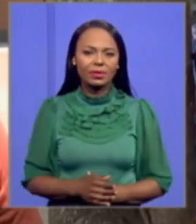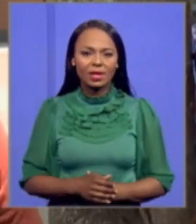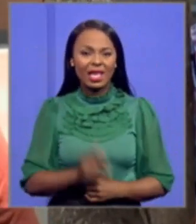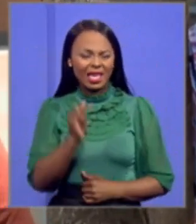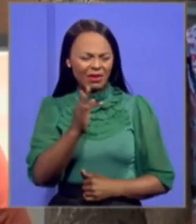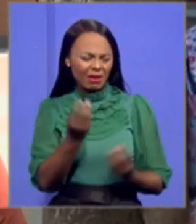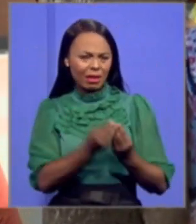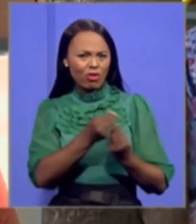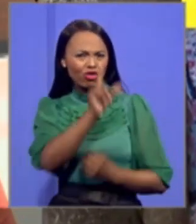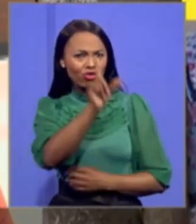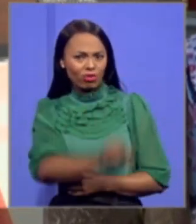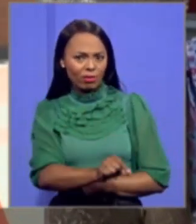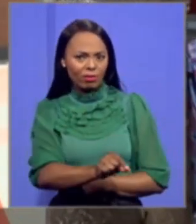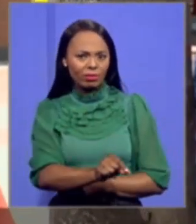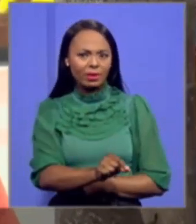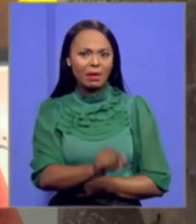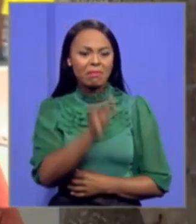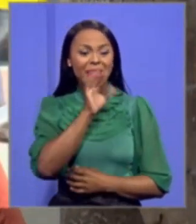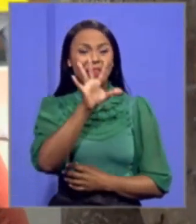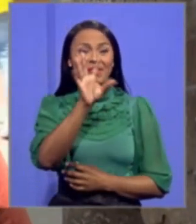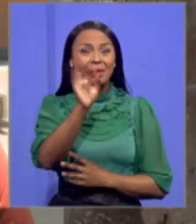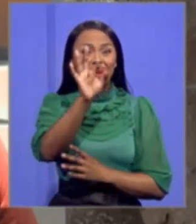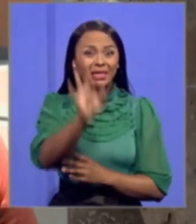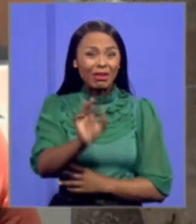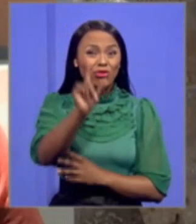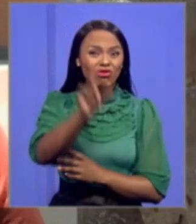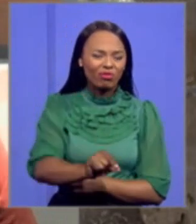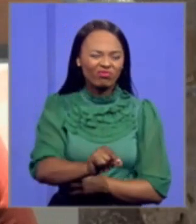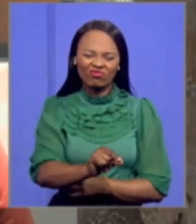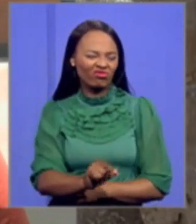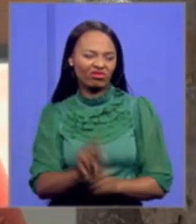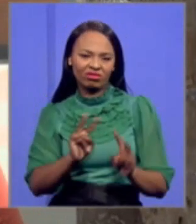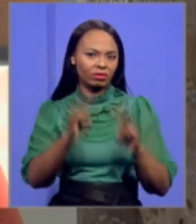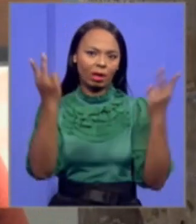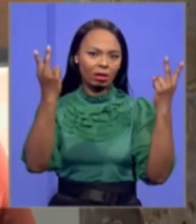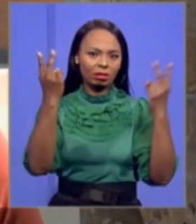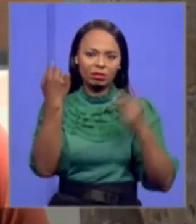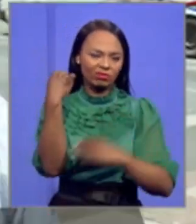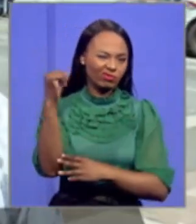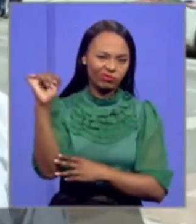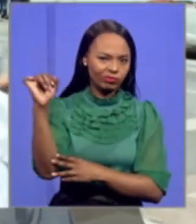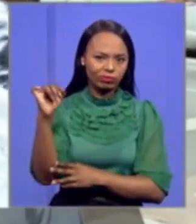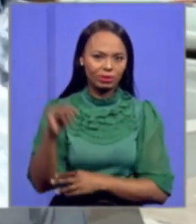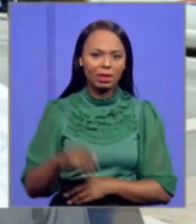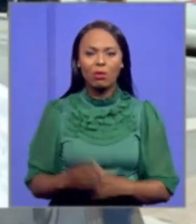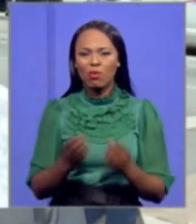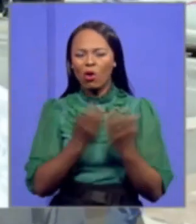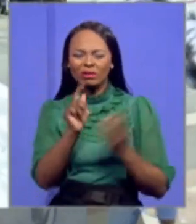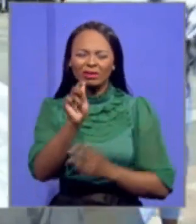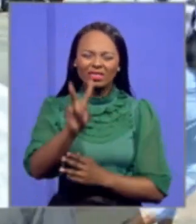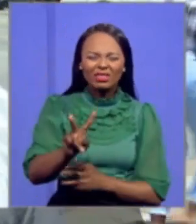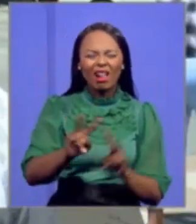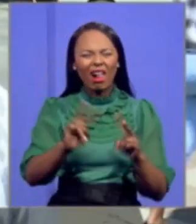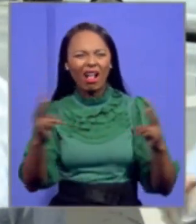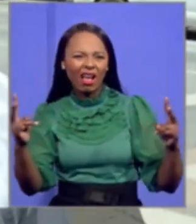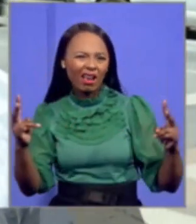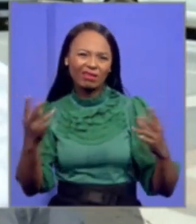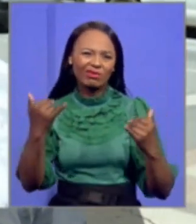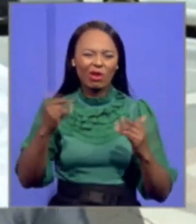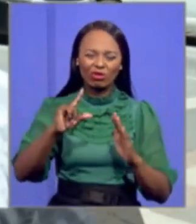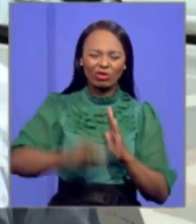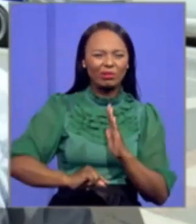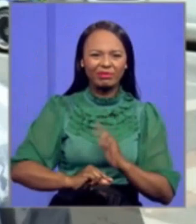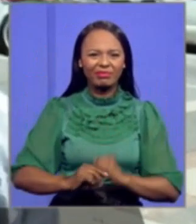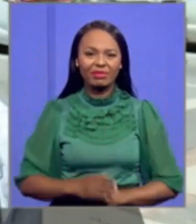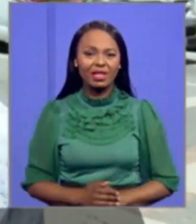chipisa a ba di chipise ka that 50% moso mo di appliances seng wa bona. I'm fit to know what's on need. This Black